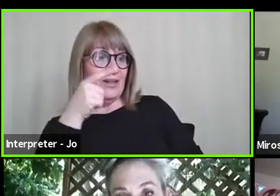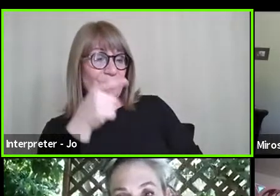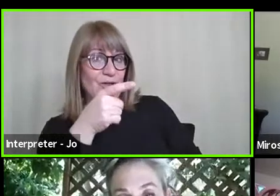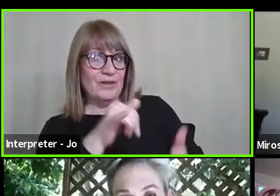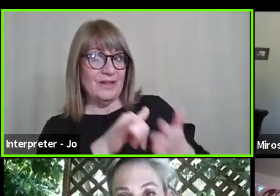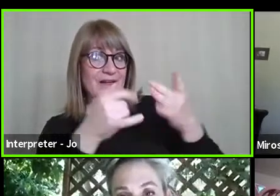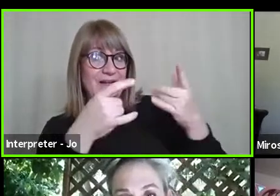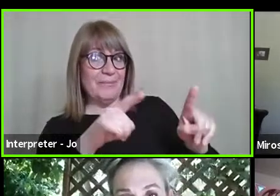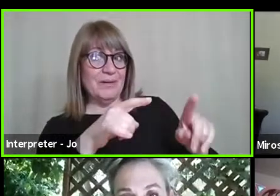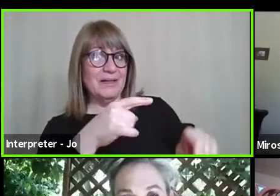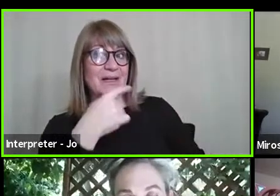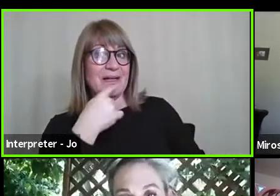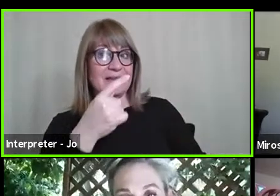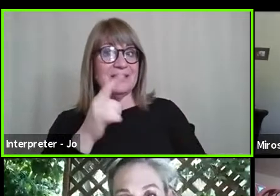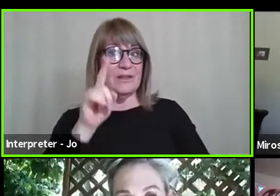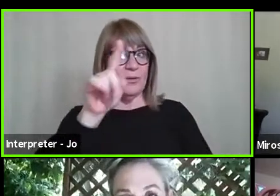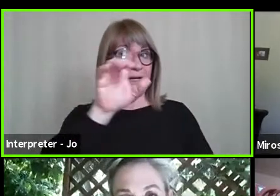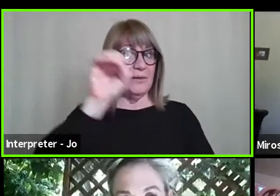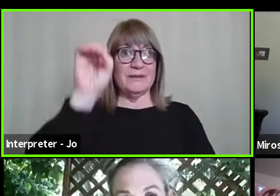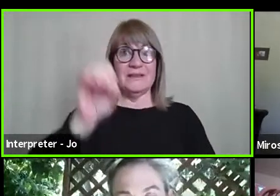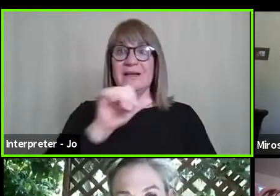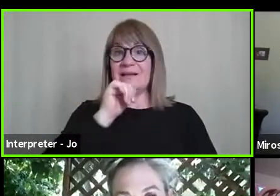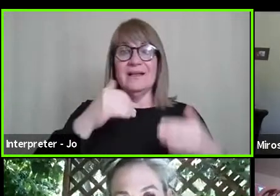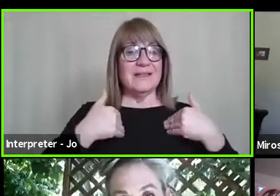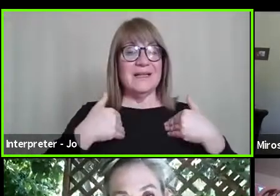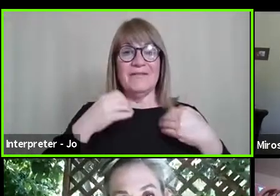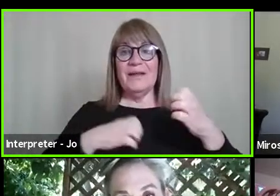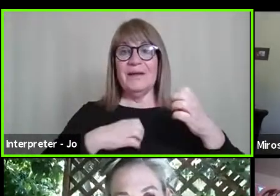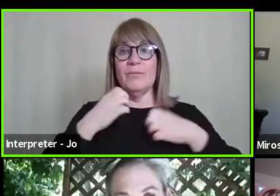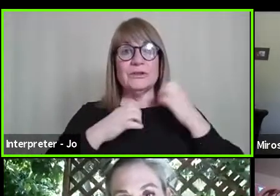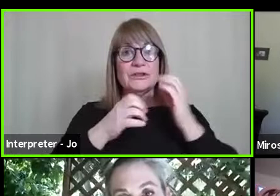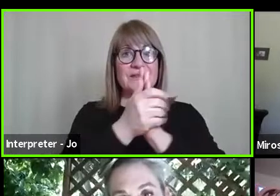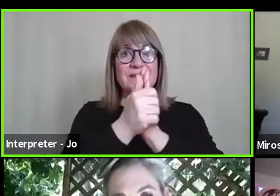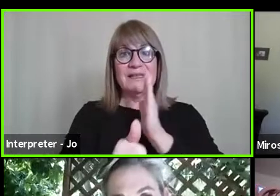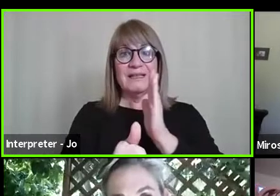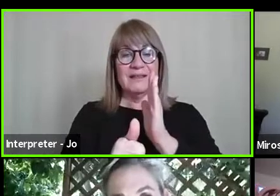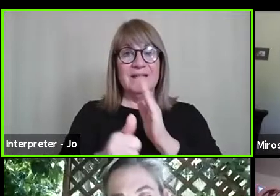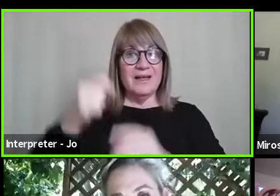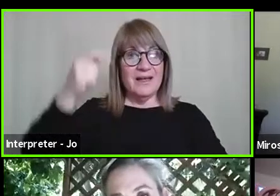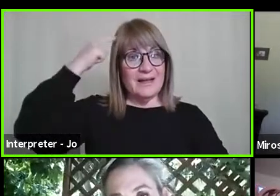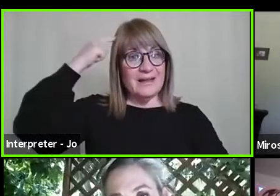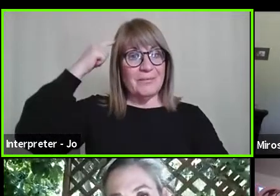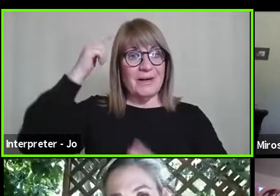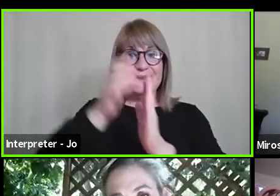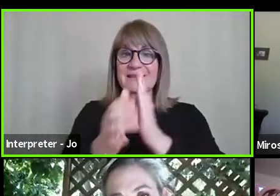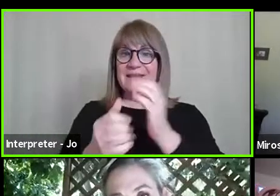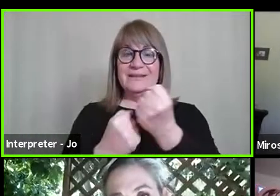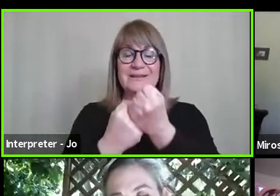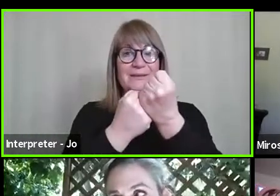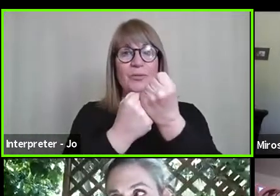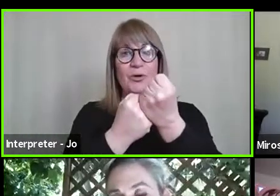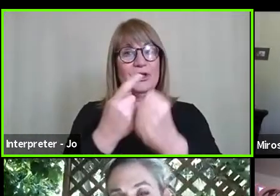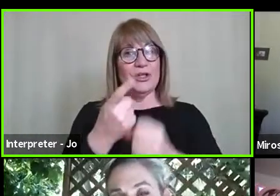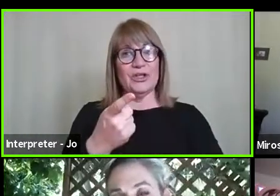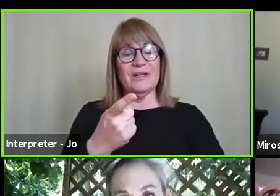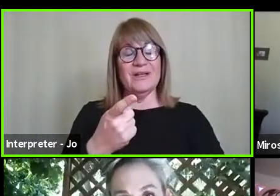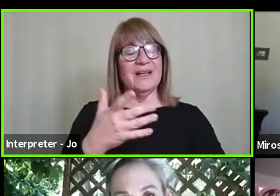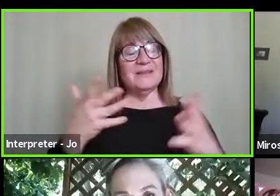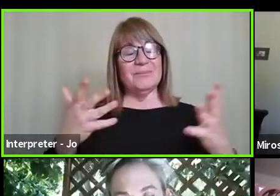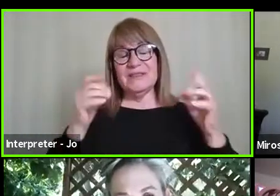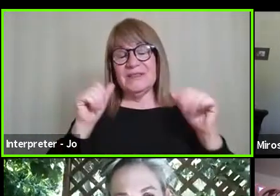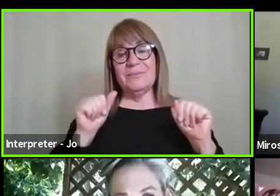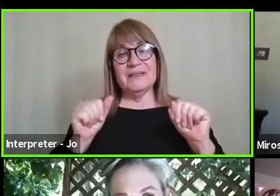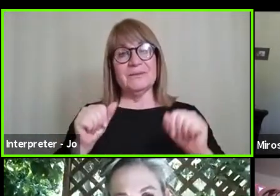did not have the emotional and psychological skills to hold her up as well as i wish i had um so from her own